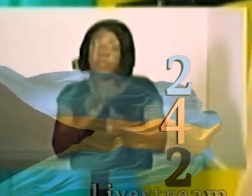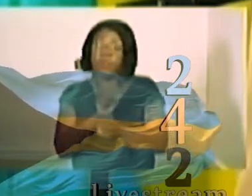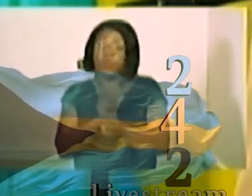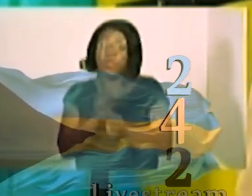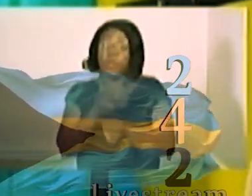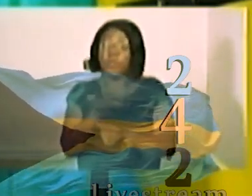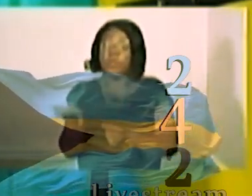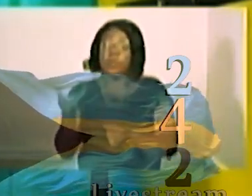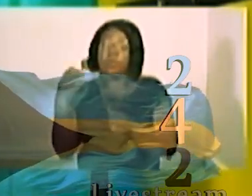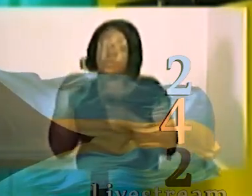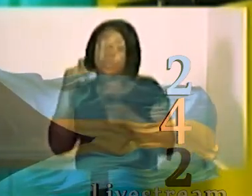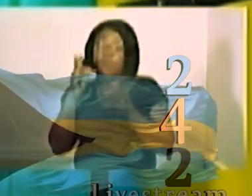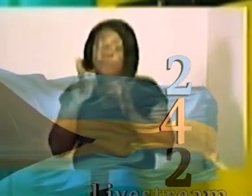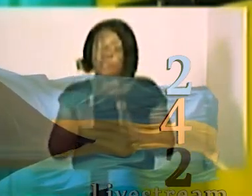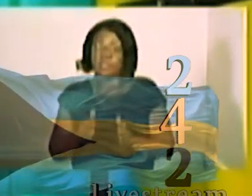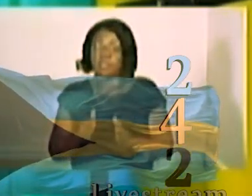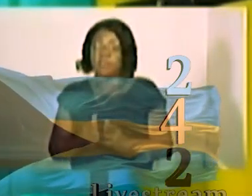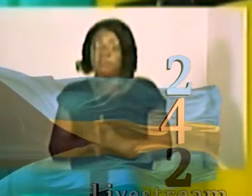officers.